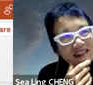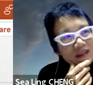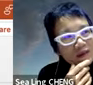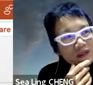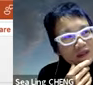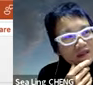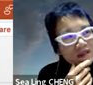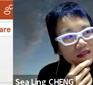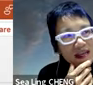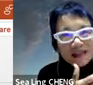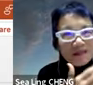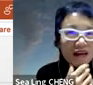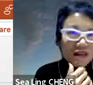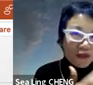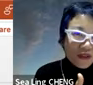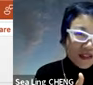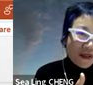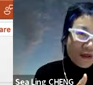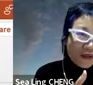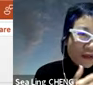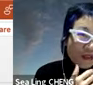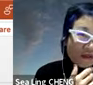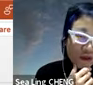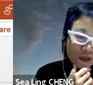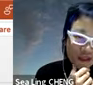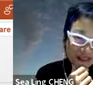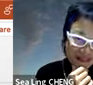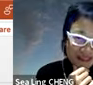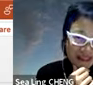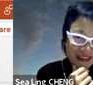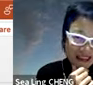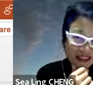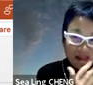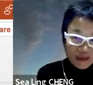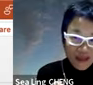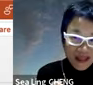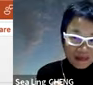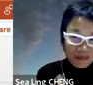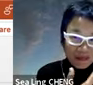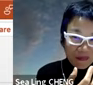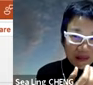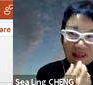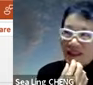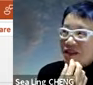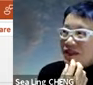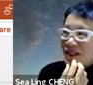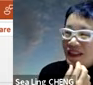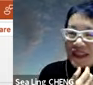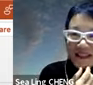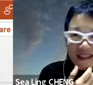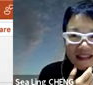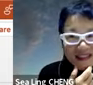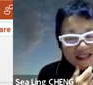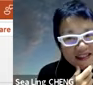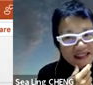and they were telling me how important it was to be virgin even for men. And this was in the